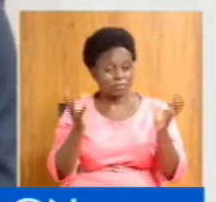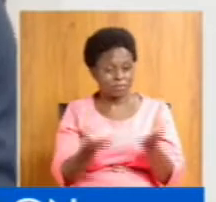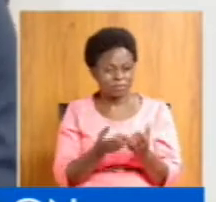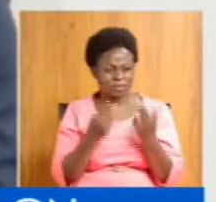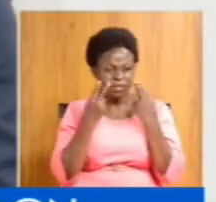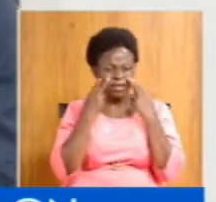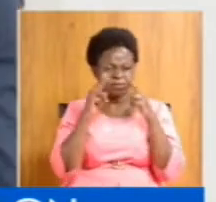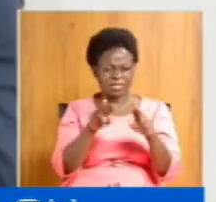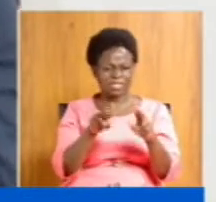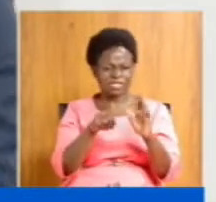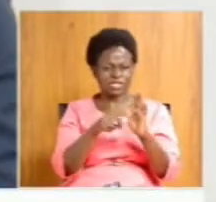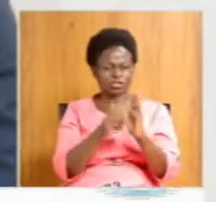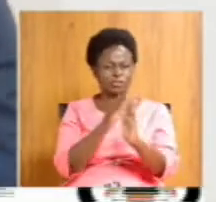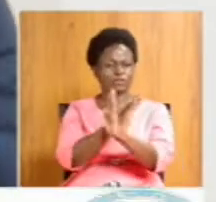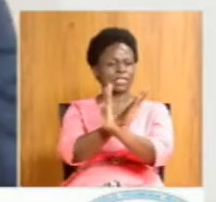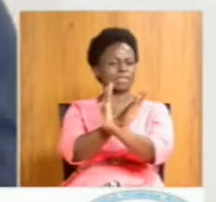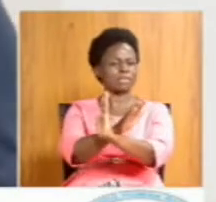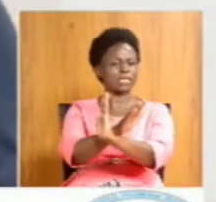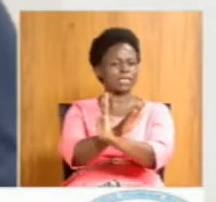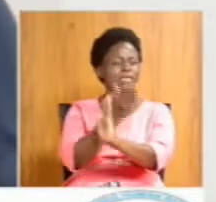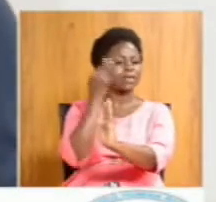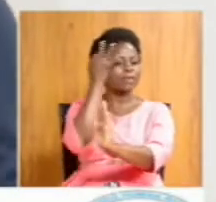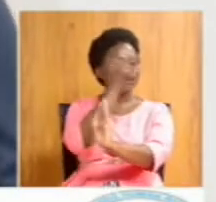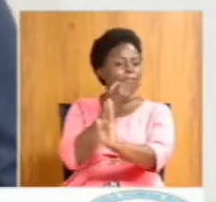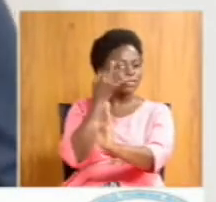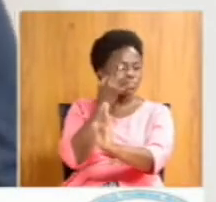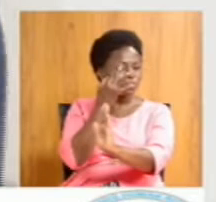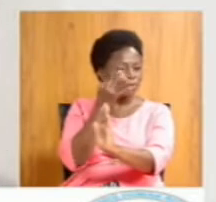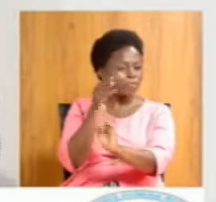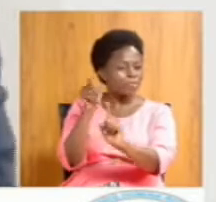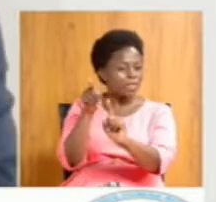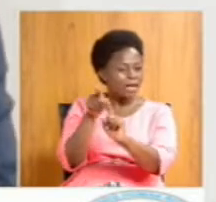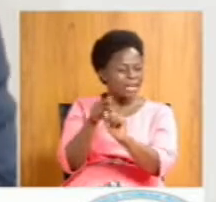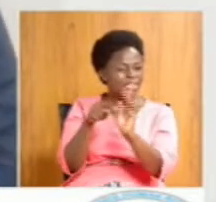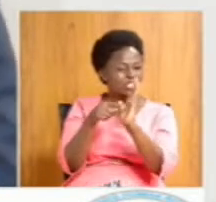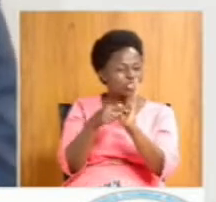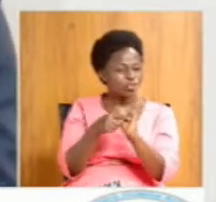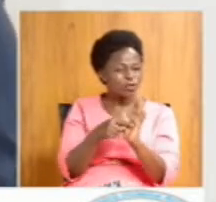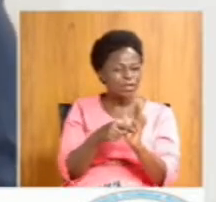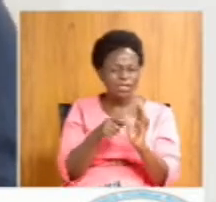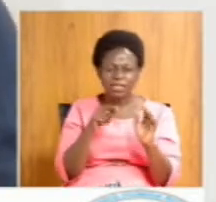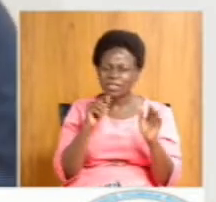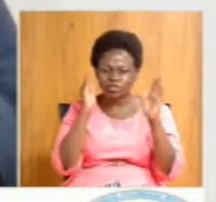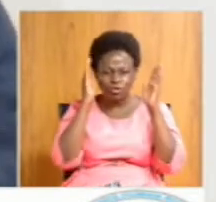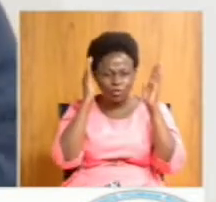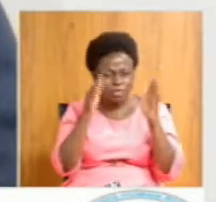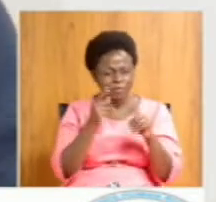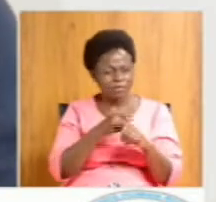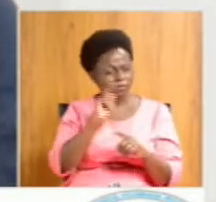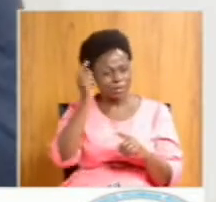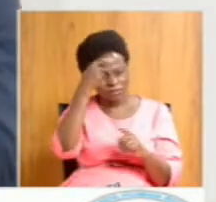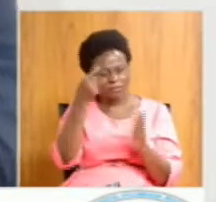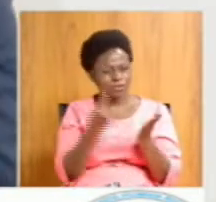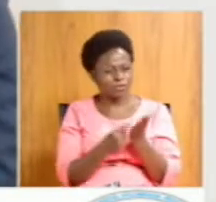we shouldn't look at the issue of suspending Facebook as an indication that there is no commitment by the government